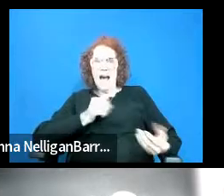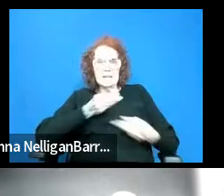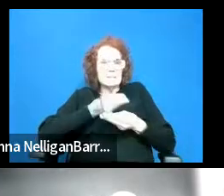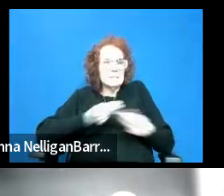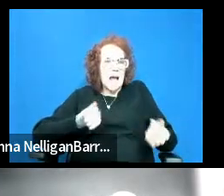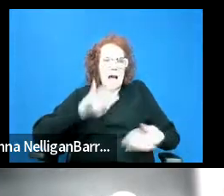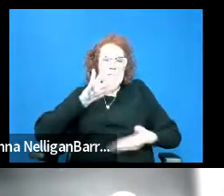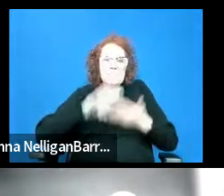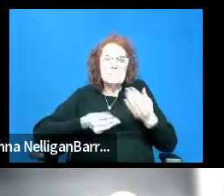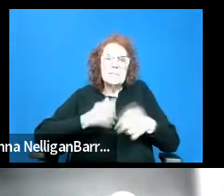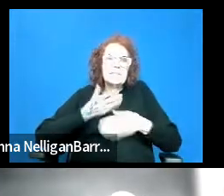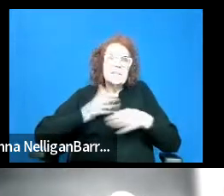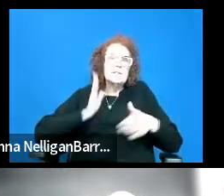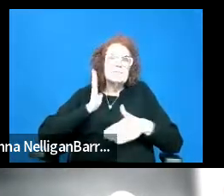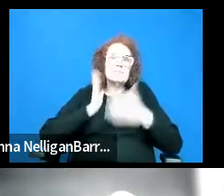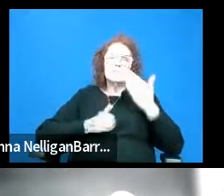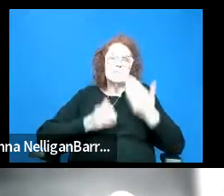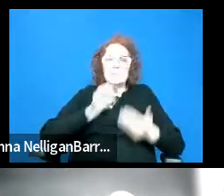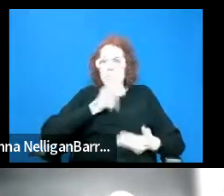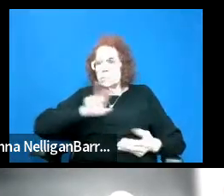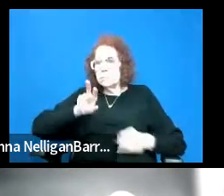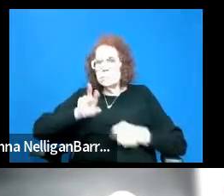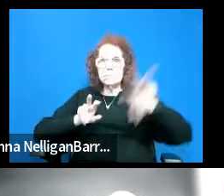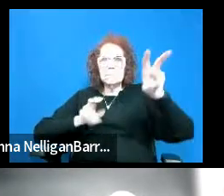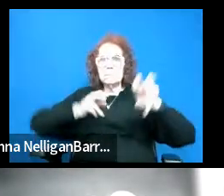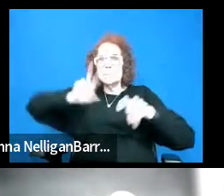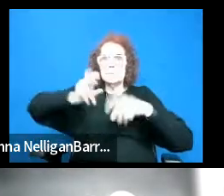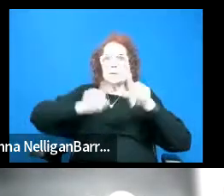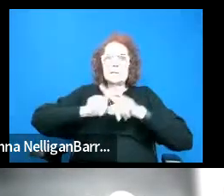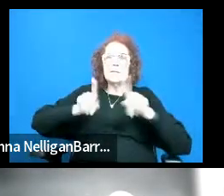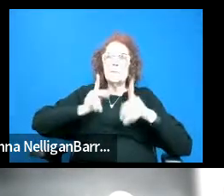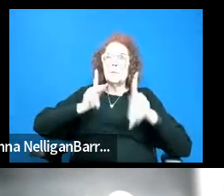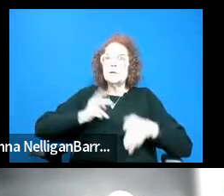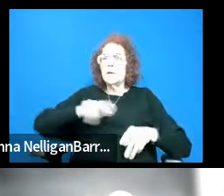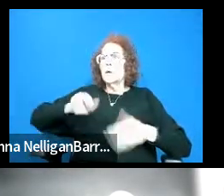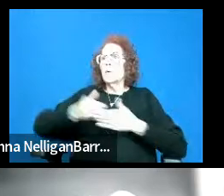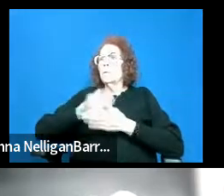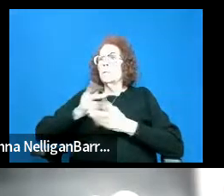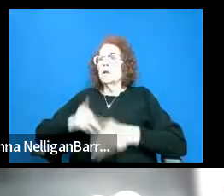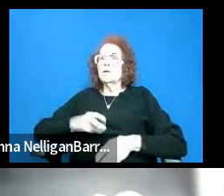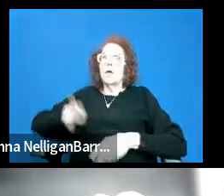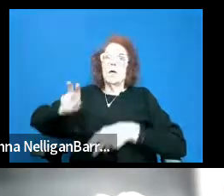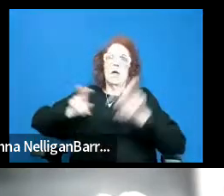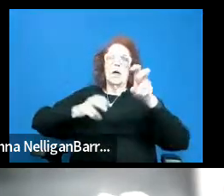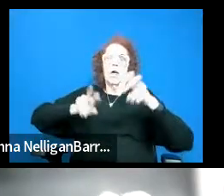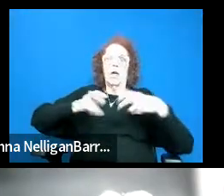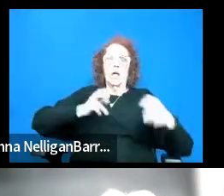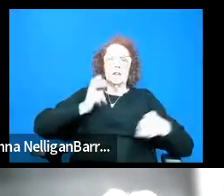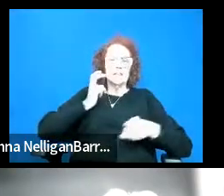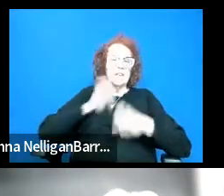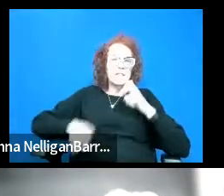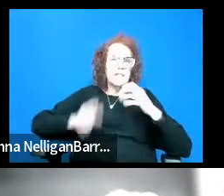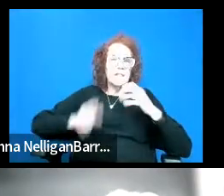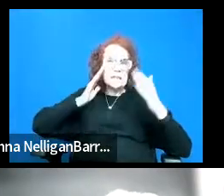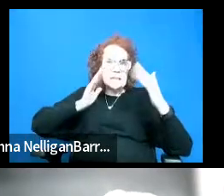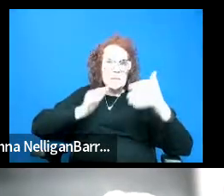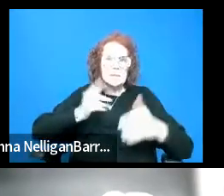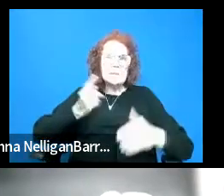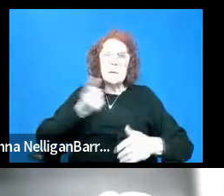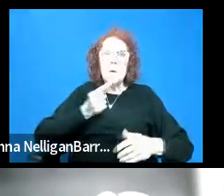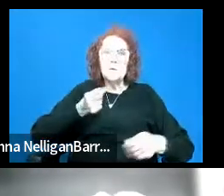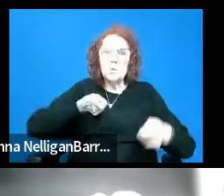workload. So it's just very difficult to expect anyone to manage 300